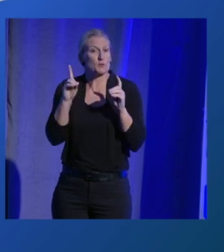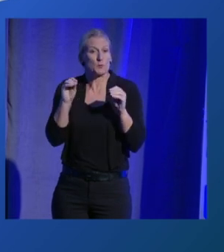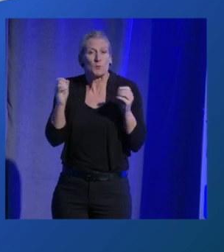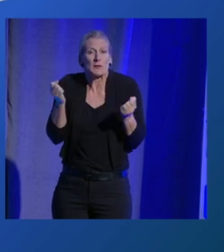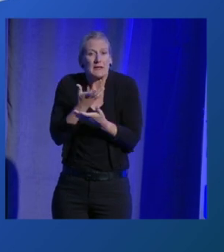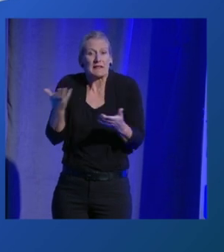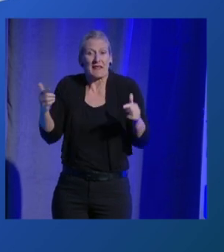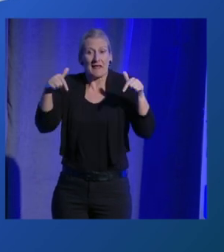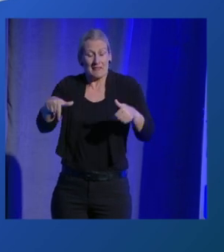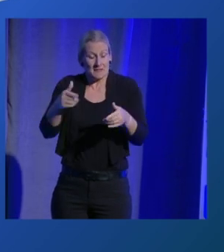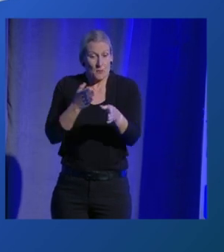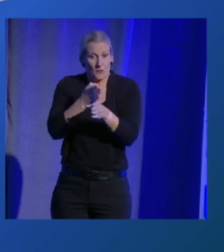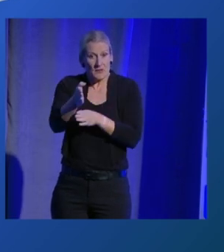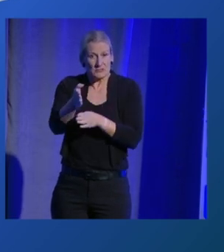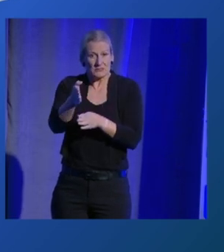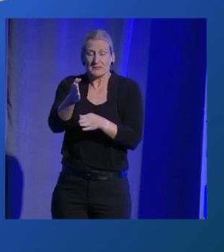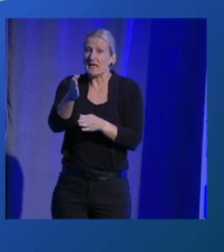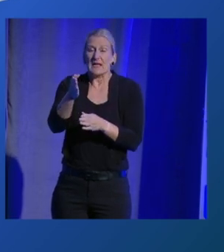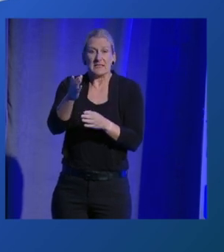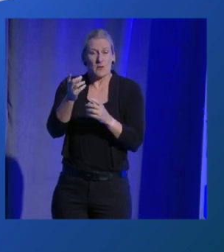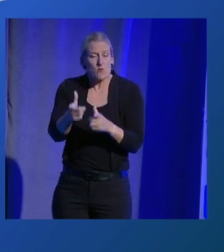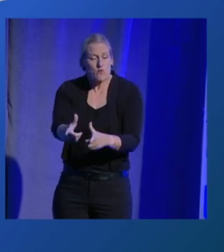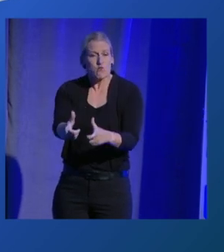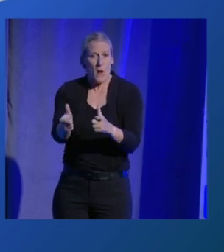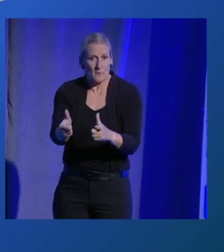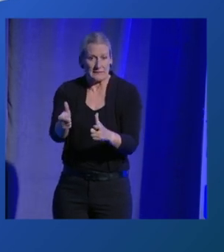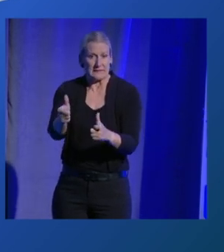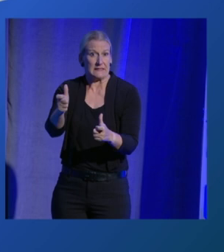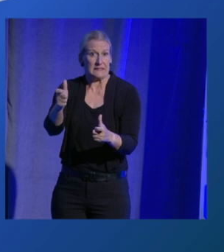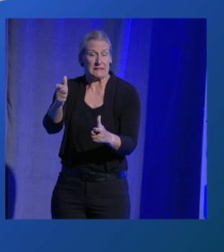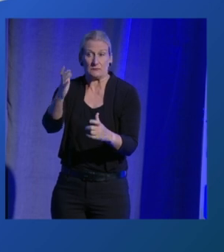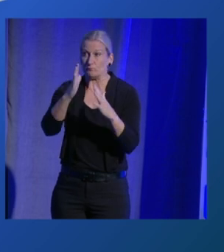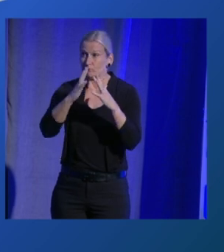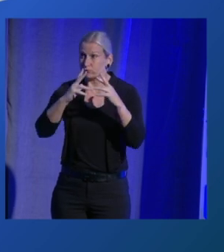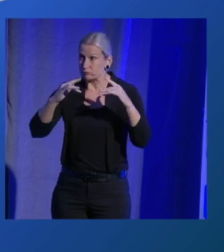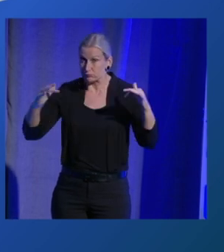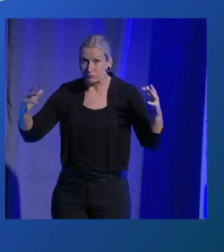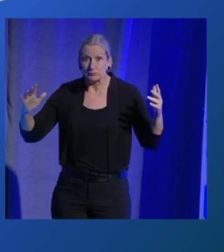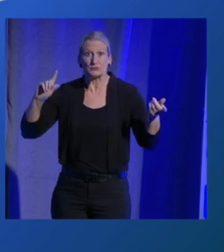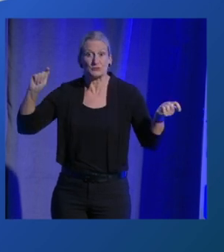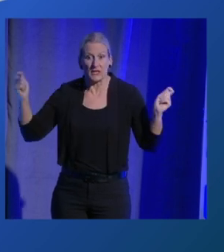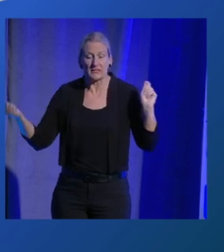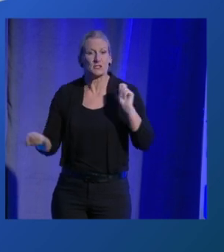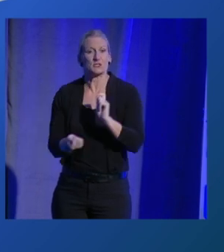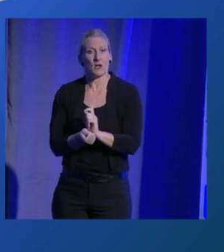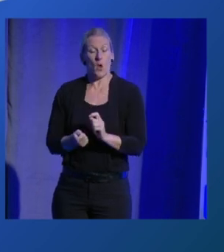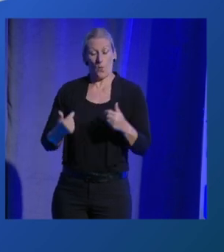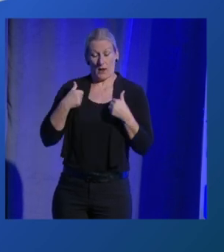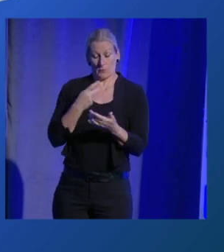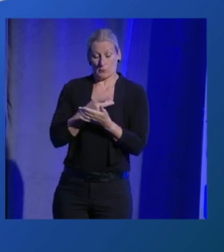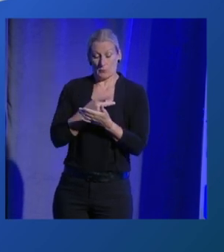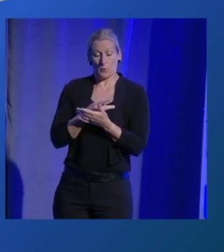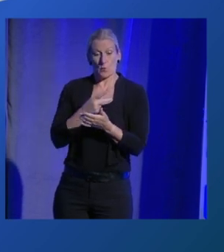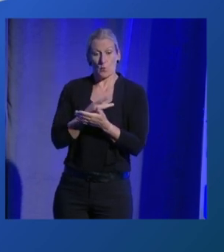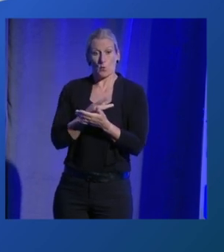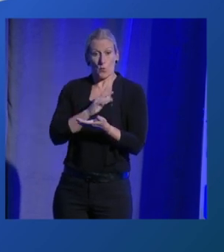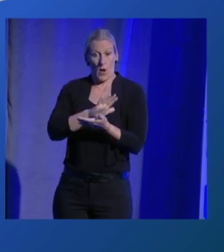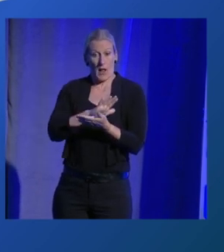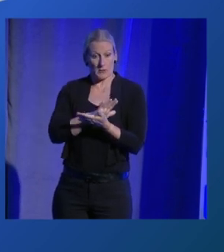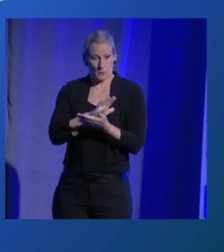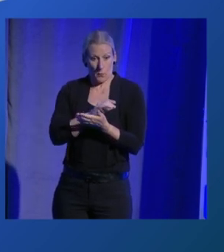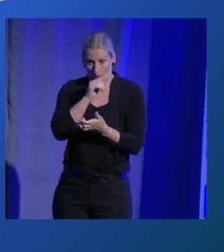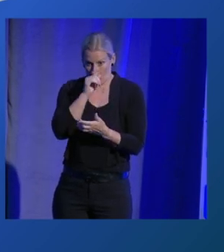rapidly diversifying the first conference I went to I was in graduate school was the American Society of photogrammetry and remote sensing